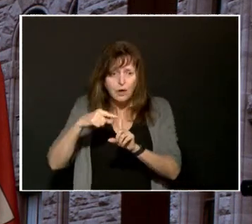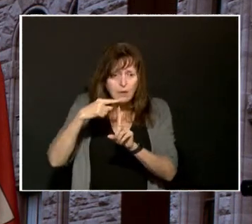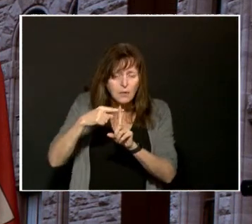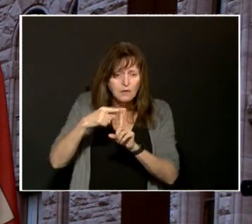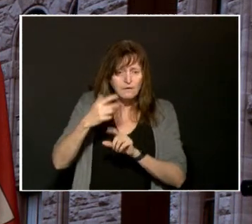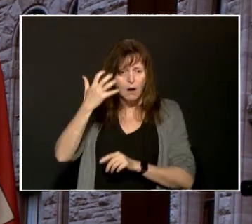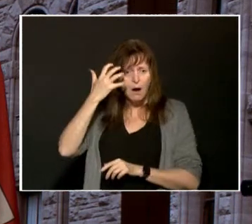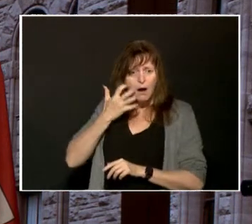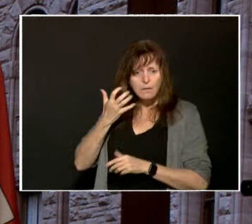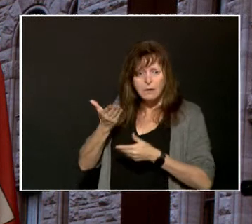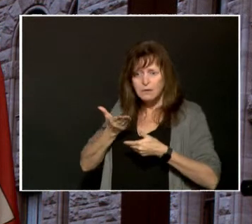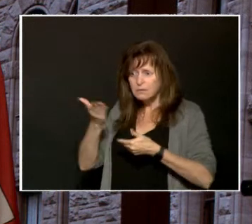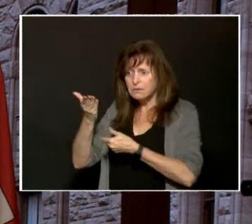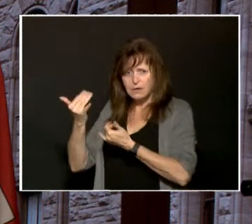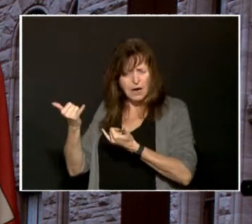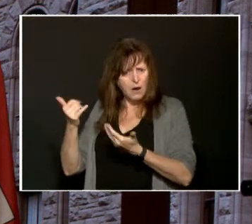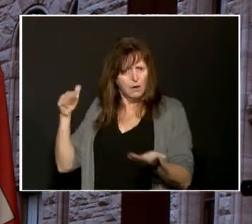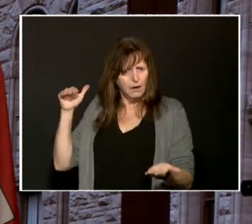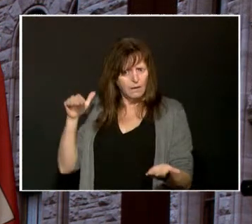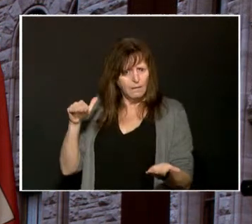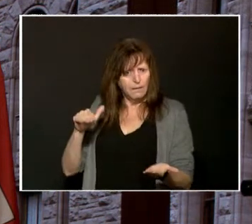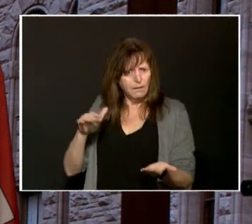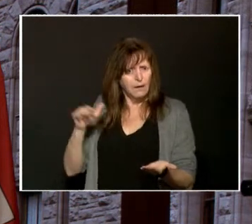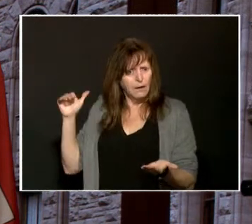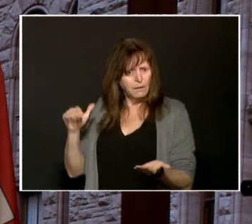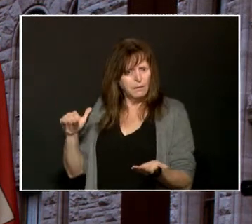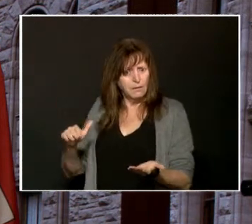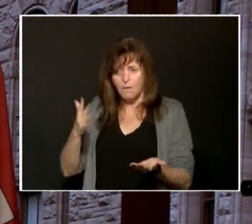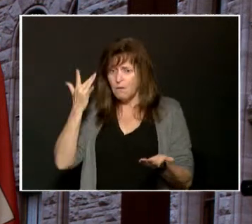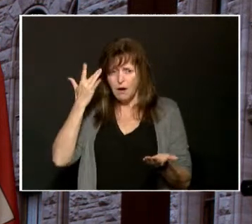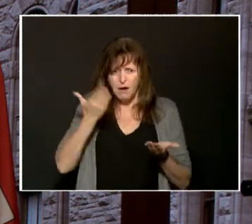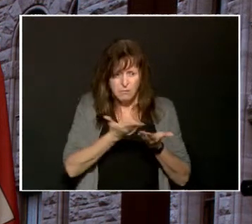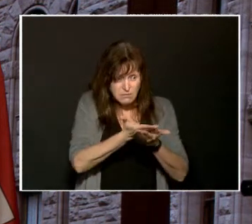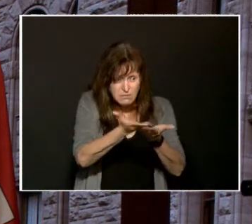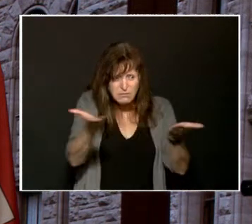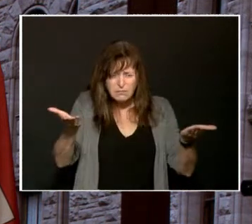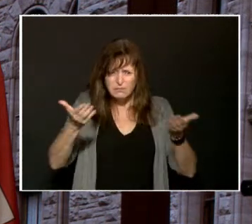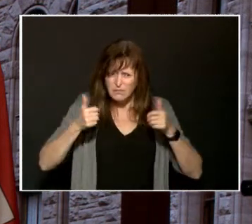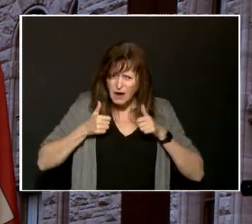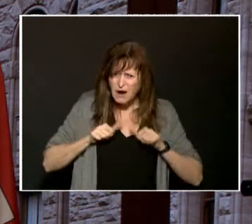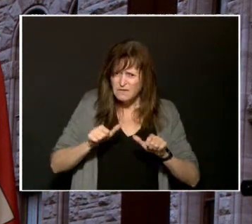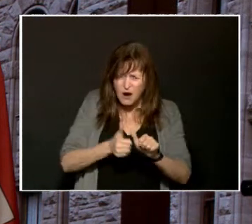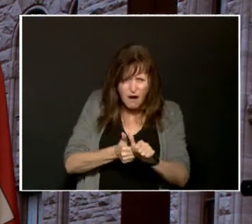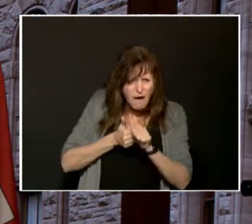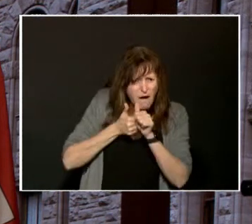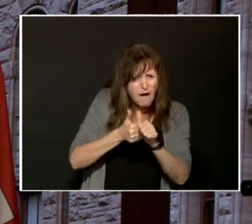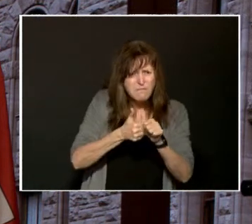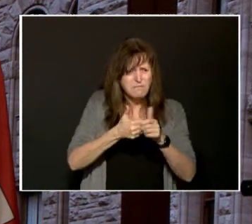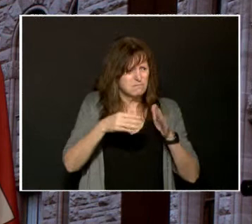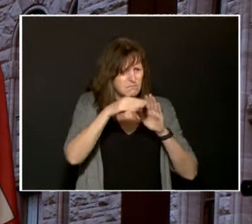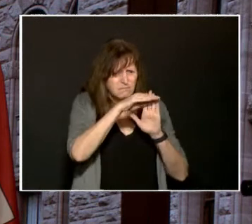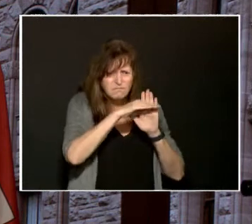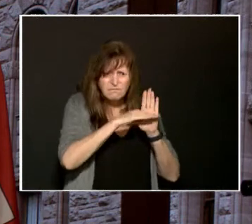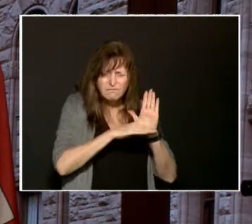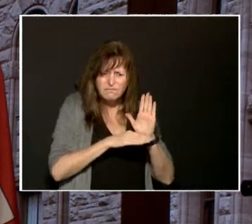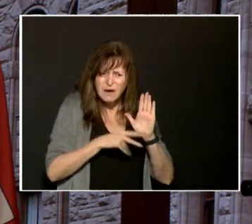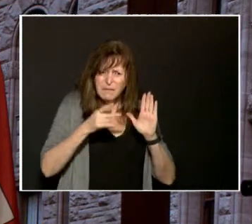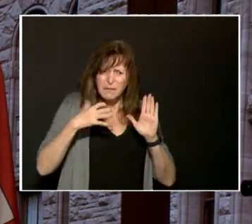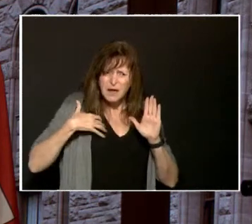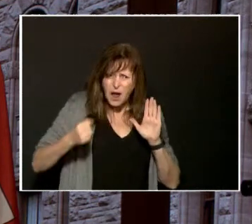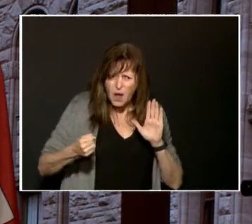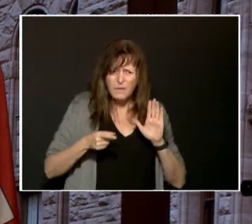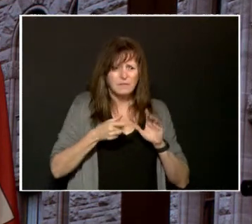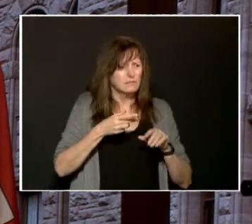are because of your continued efforts to adhere to the public health measures, because you are rolling up your sleeves to get